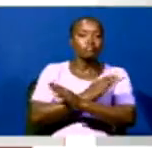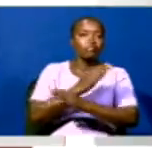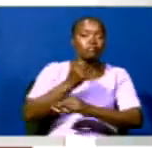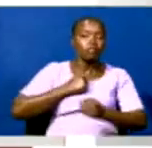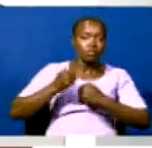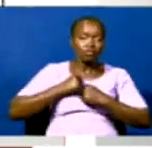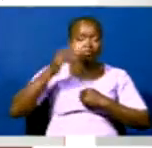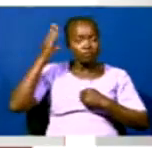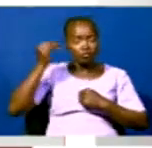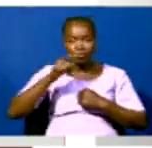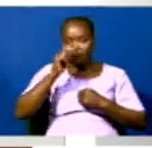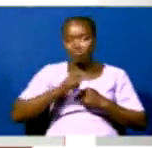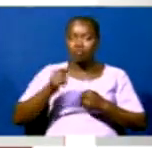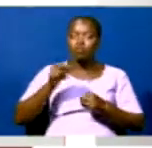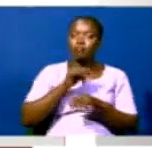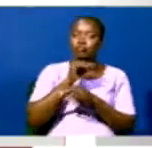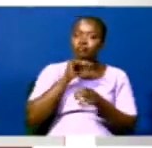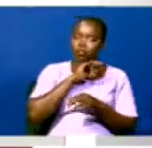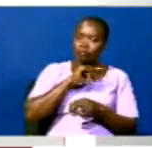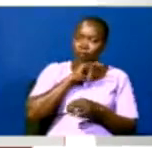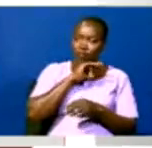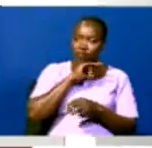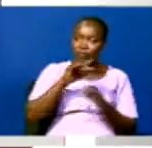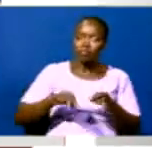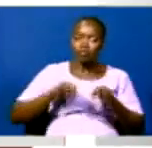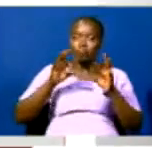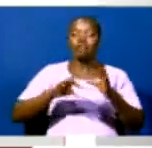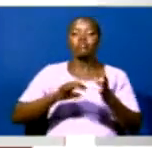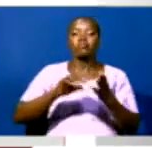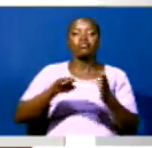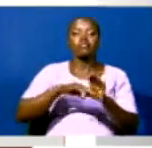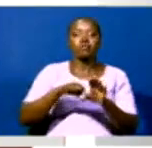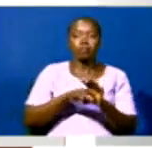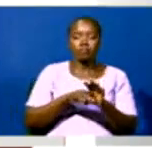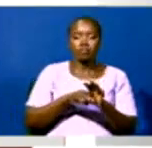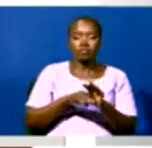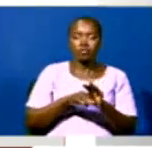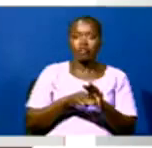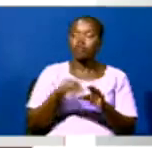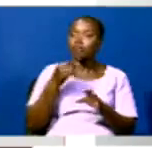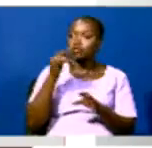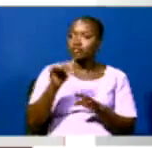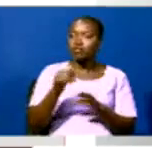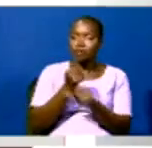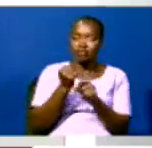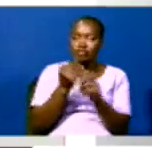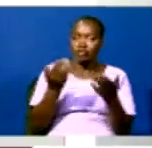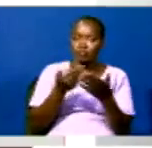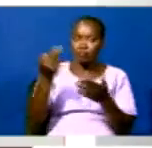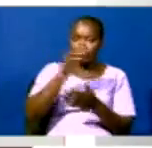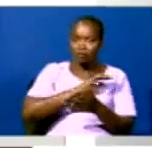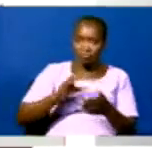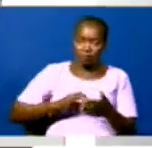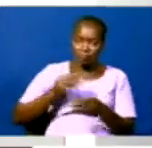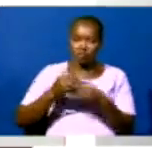Tanzania, and Uganda, to which Australia is accredited. Watts says that the work of this High Commission will build